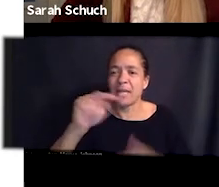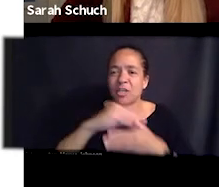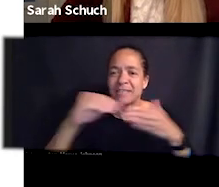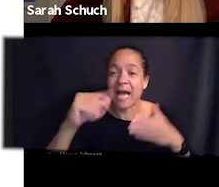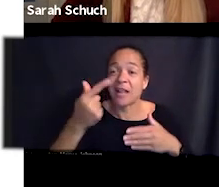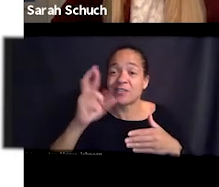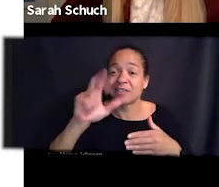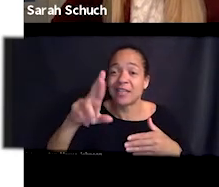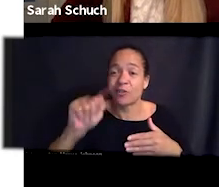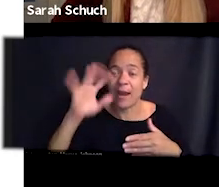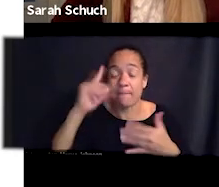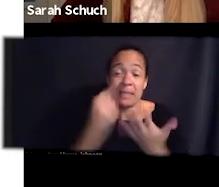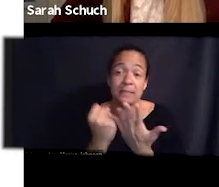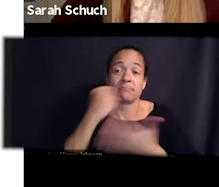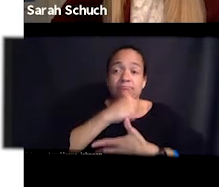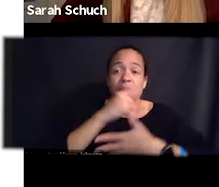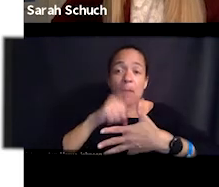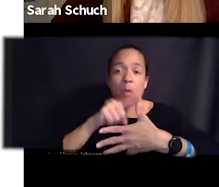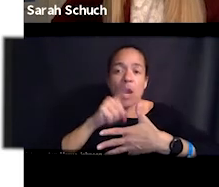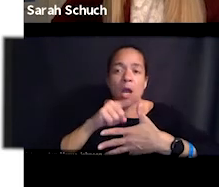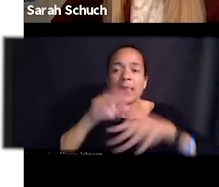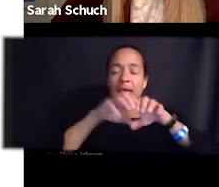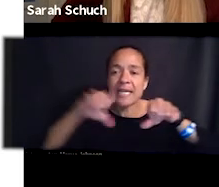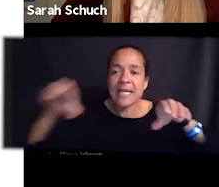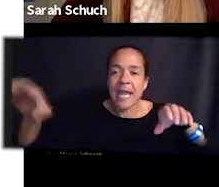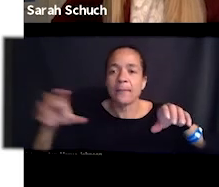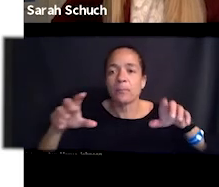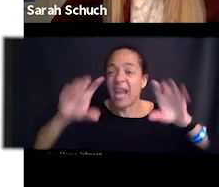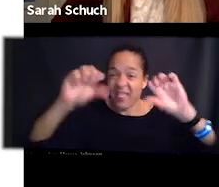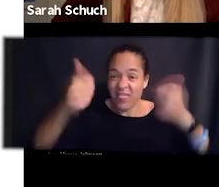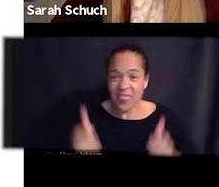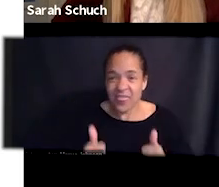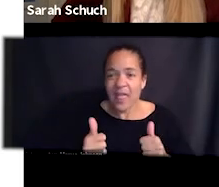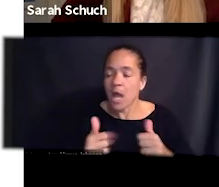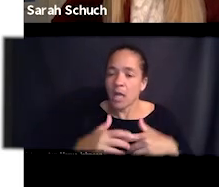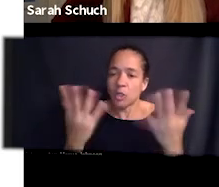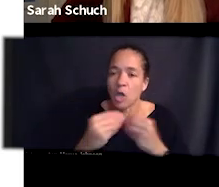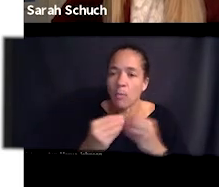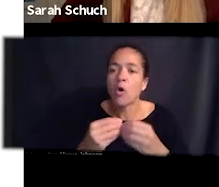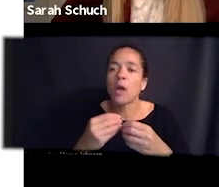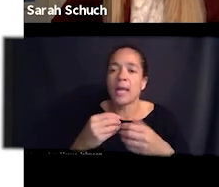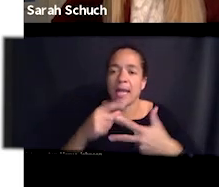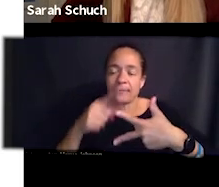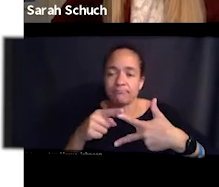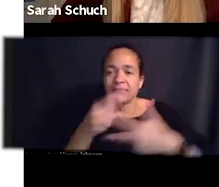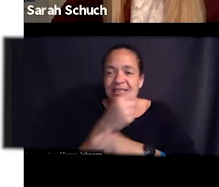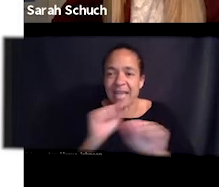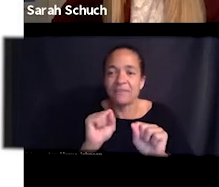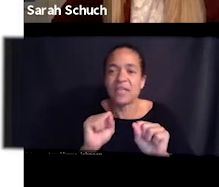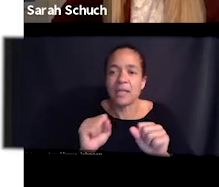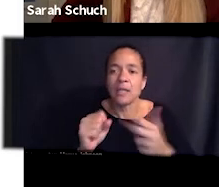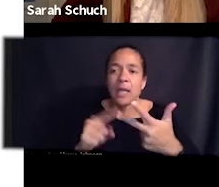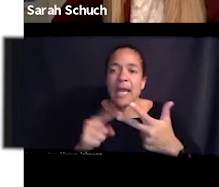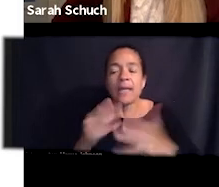was neighborhoods and removing blight, creating safety, creating a great environment, improving neighborhoods, we want to hear your